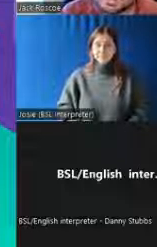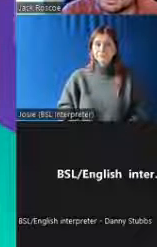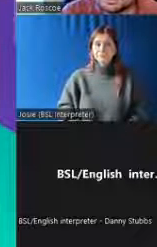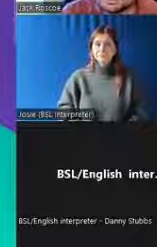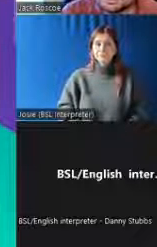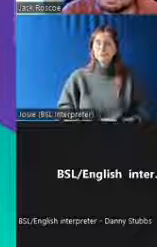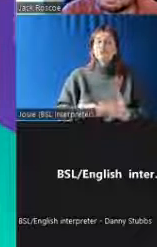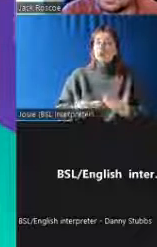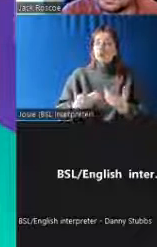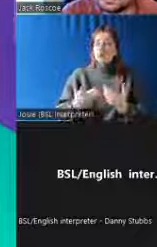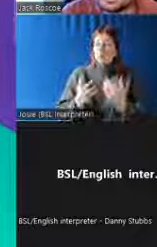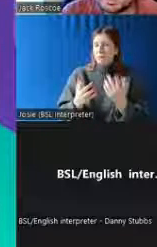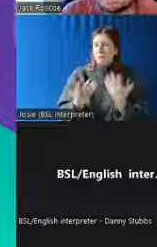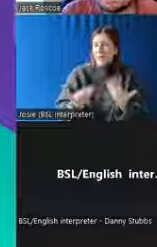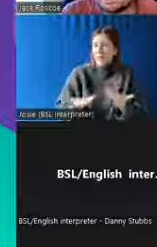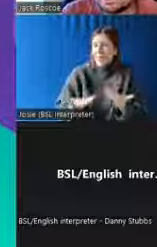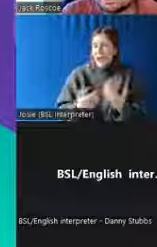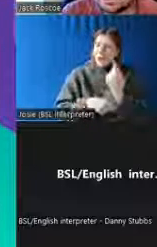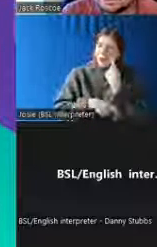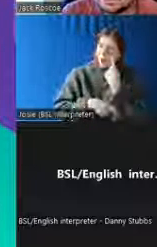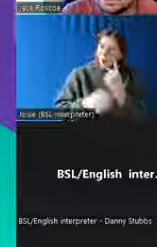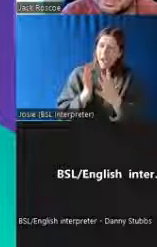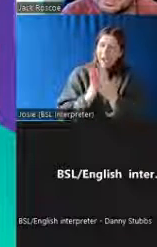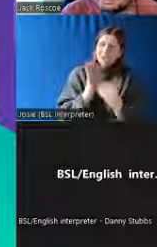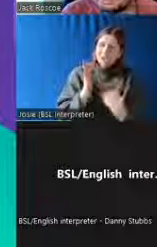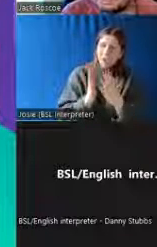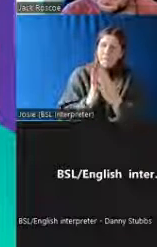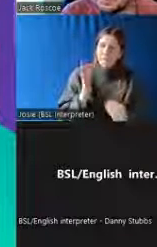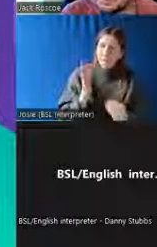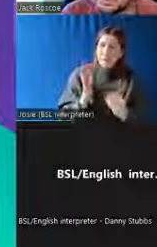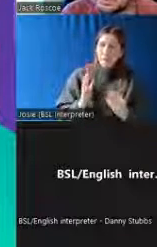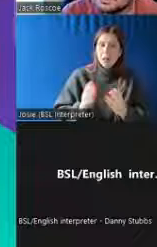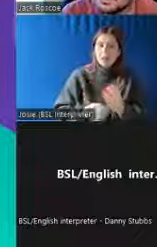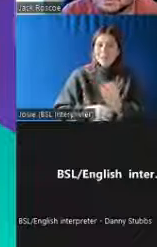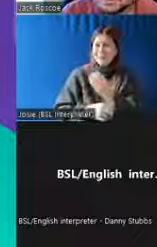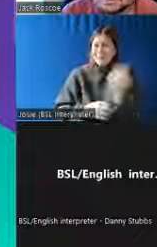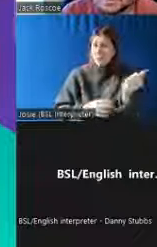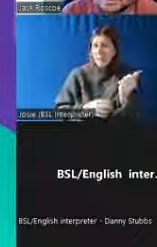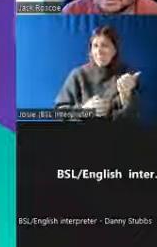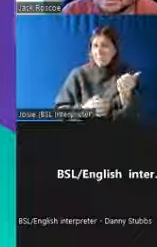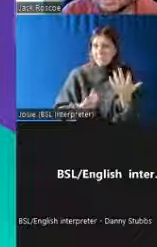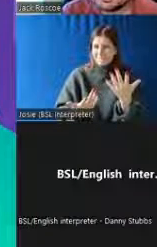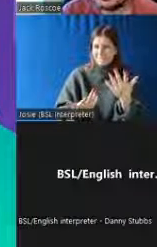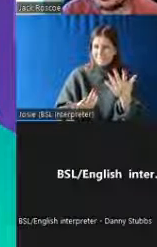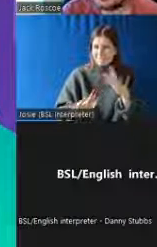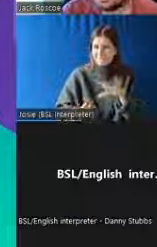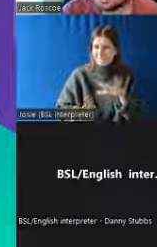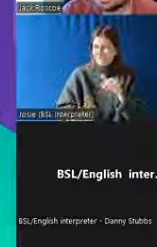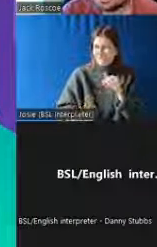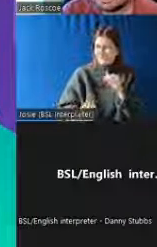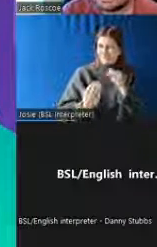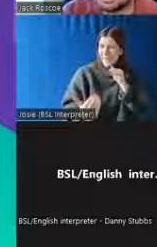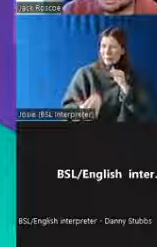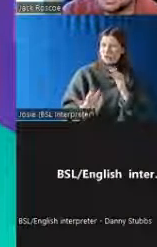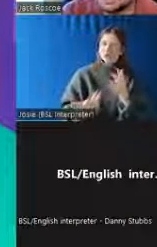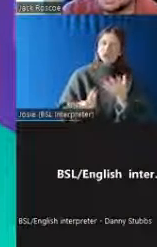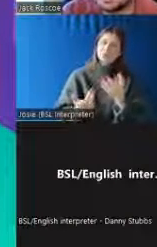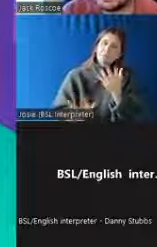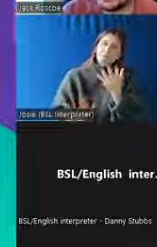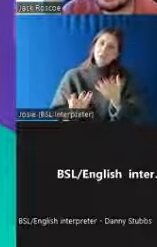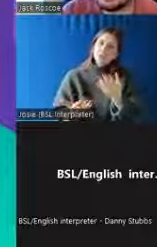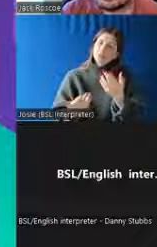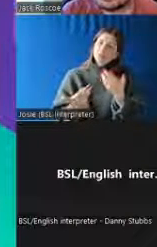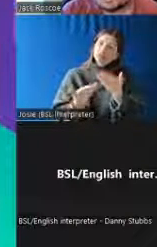the scale, budget, and type of work that we do, but hopefully it's useful to illustrate the kinds of things that are possible for